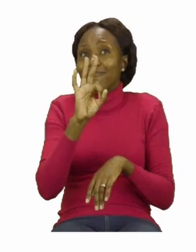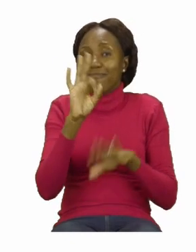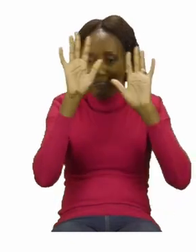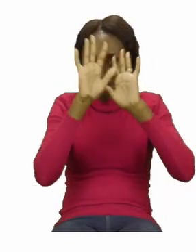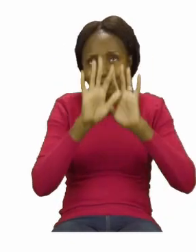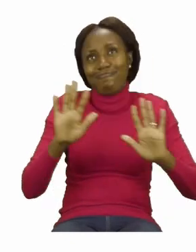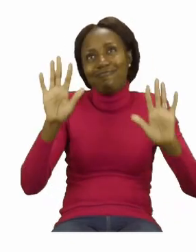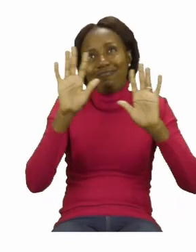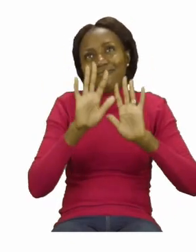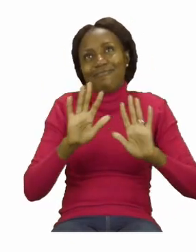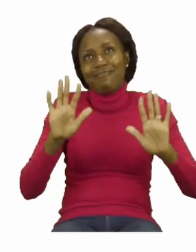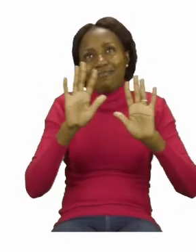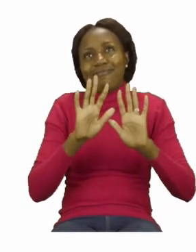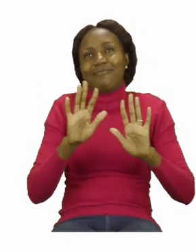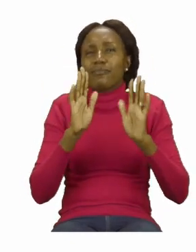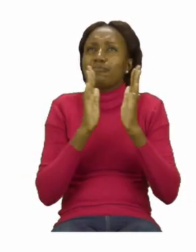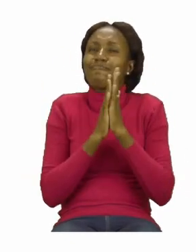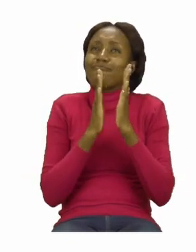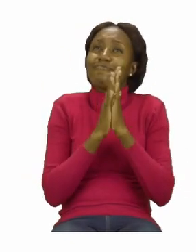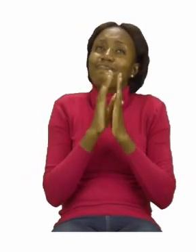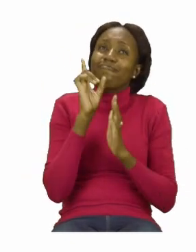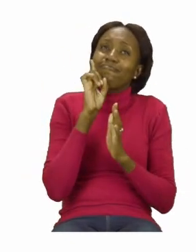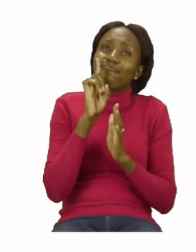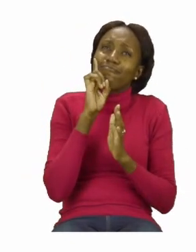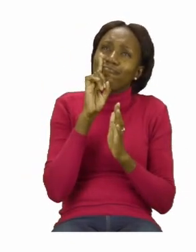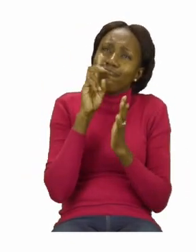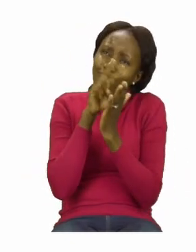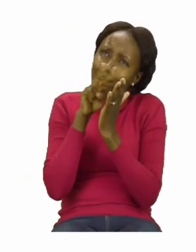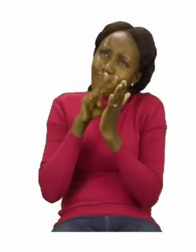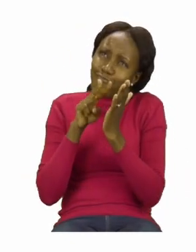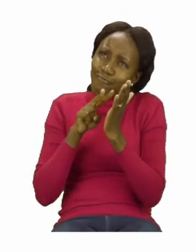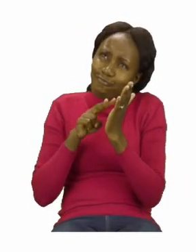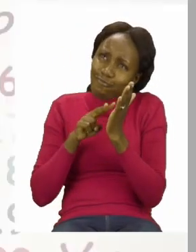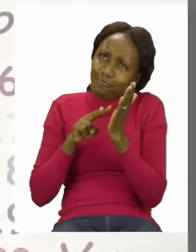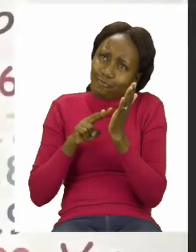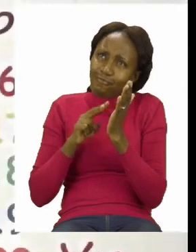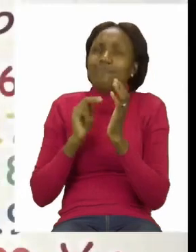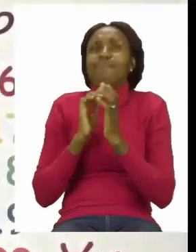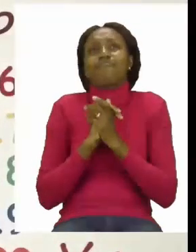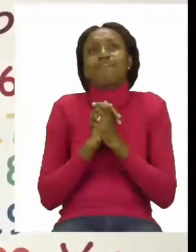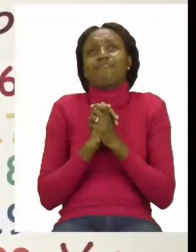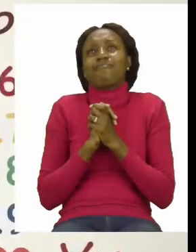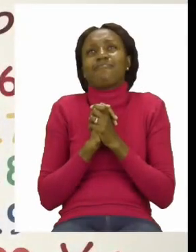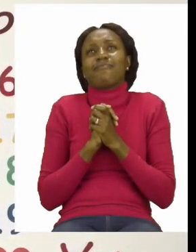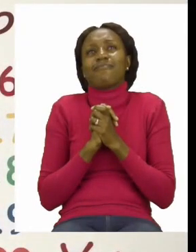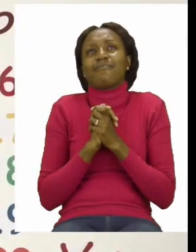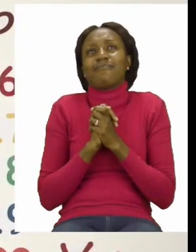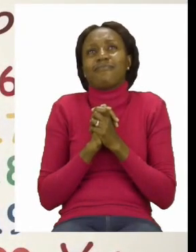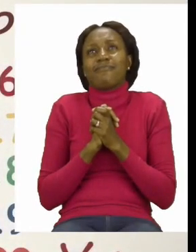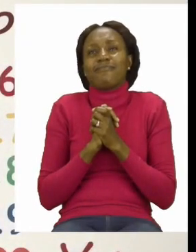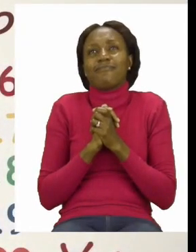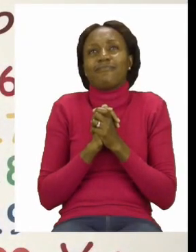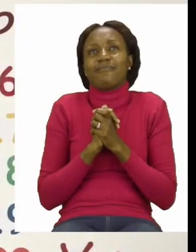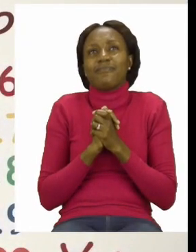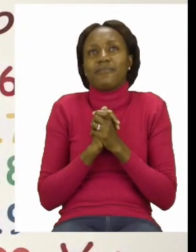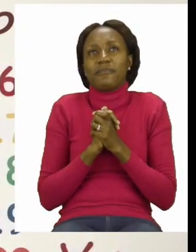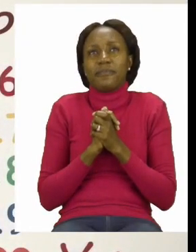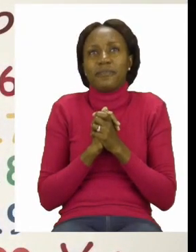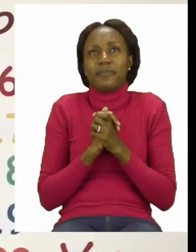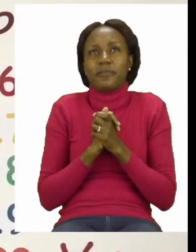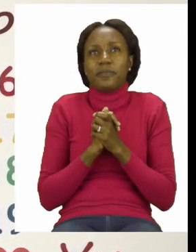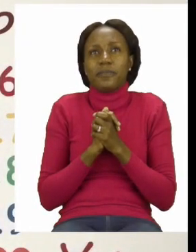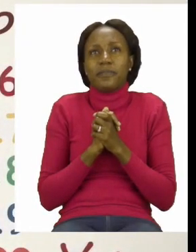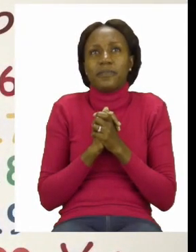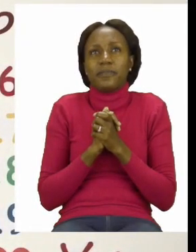them. Please be careful. Read them out loud so that you know which one is right and which one is not